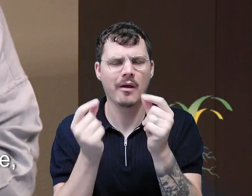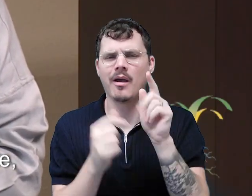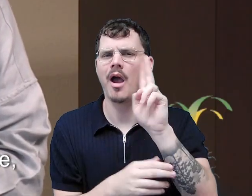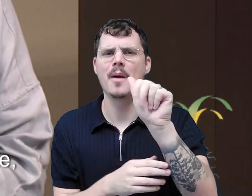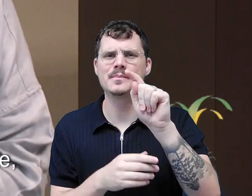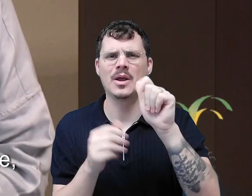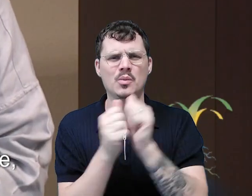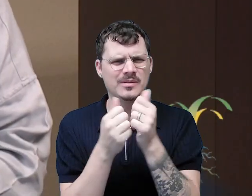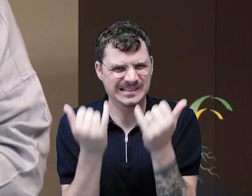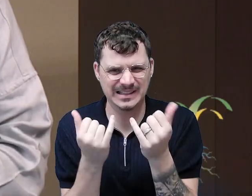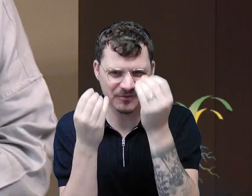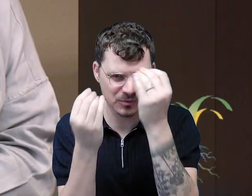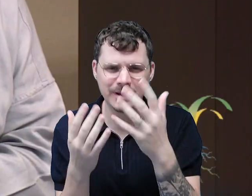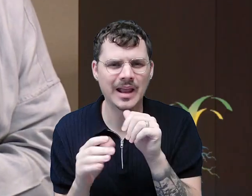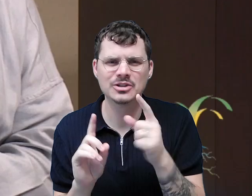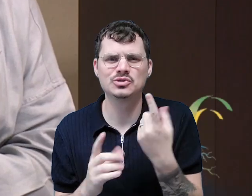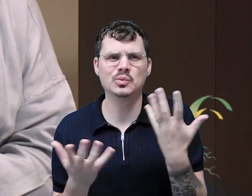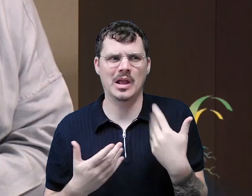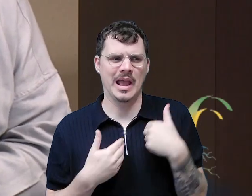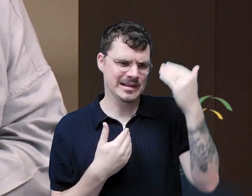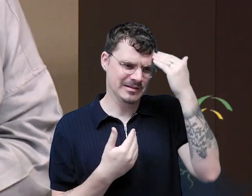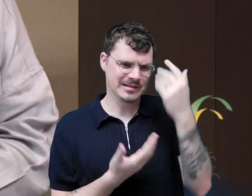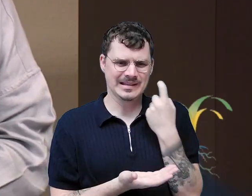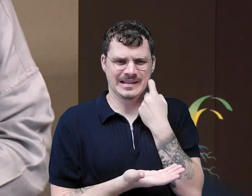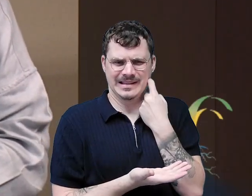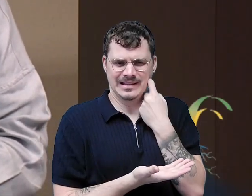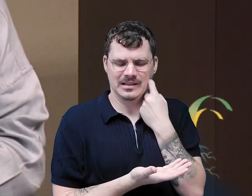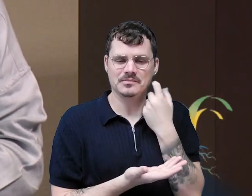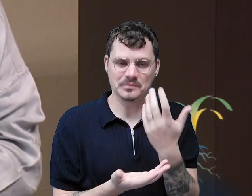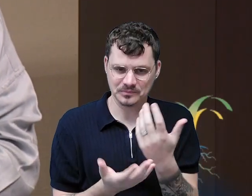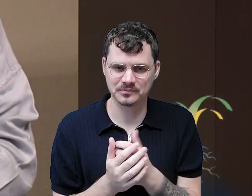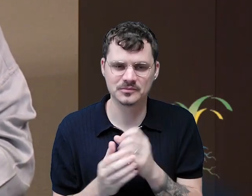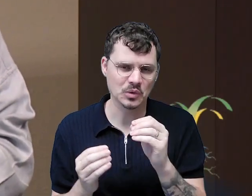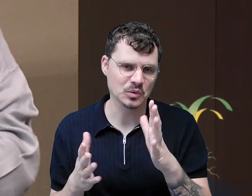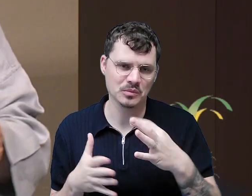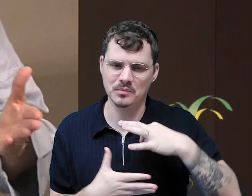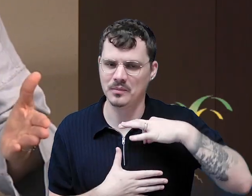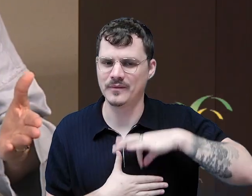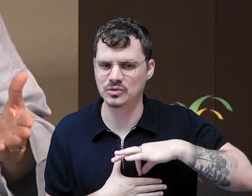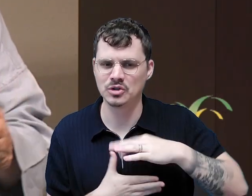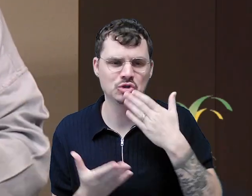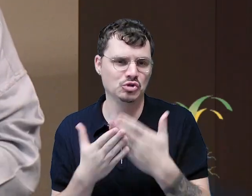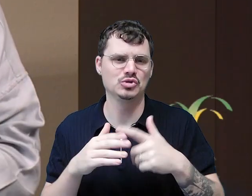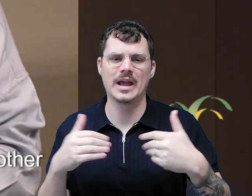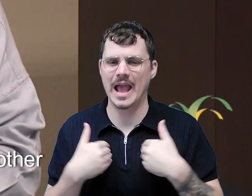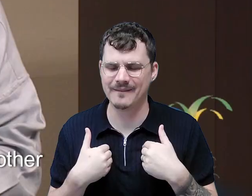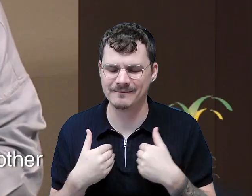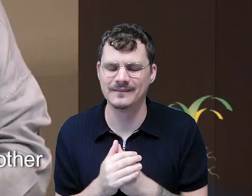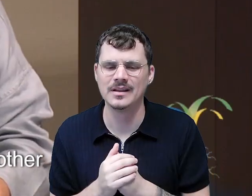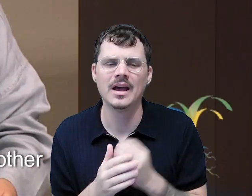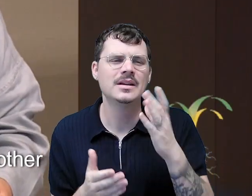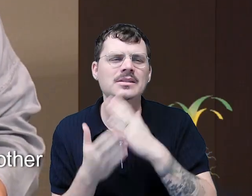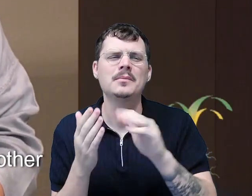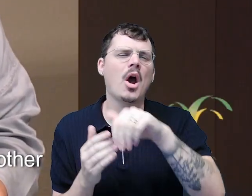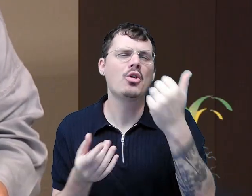going to be up to the minute, not just up to the week. So very useful, good to have.